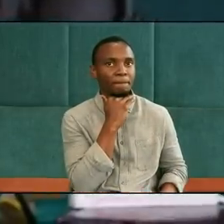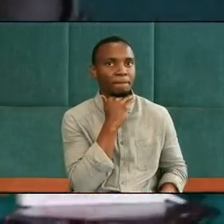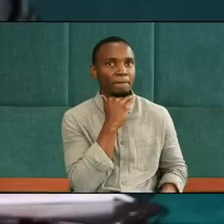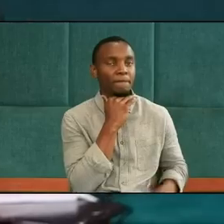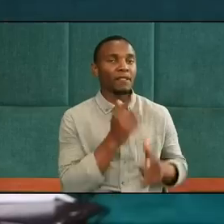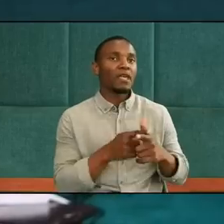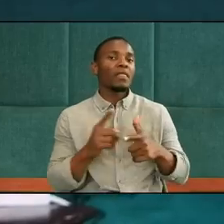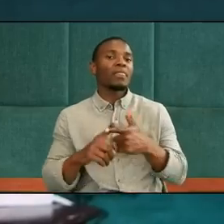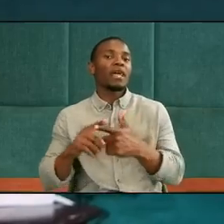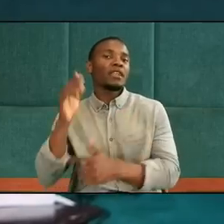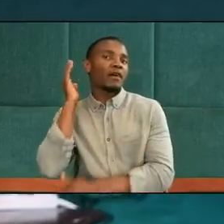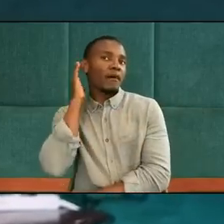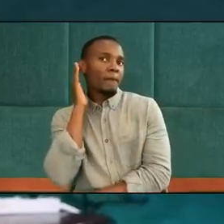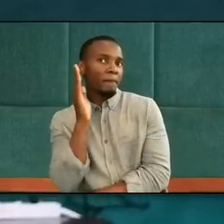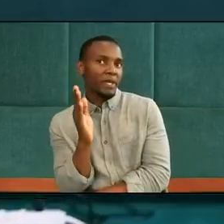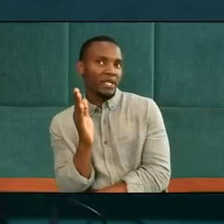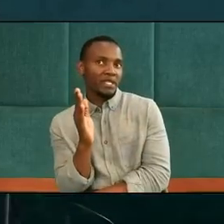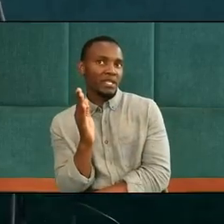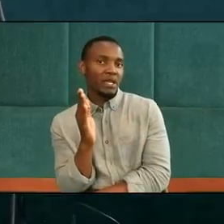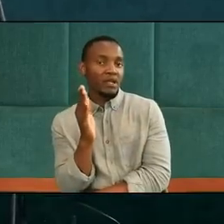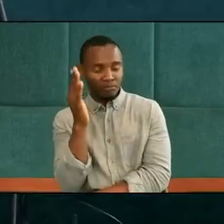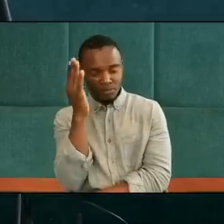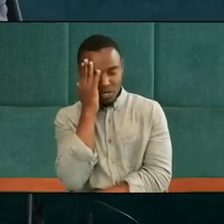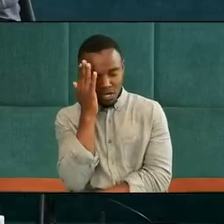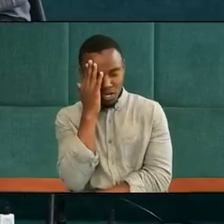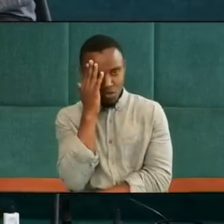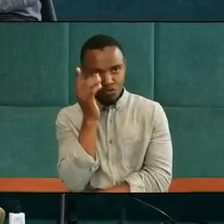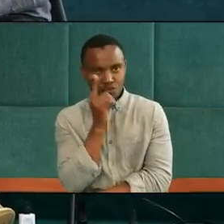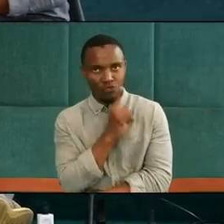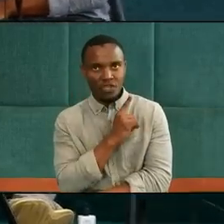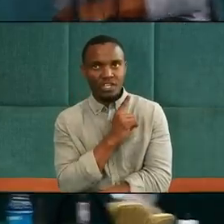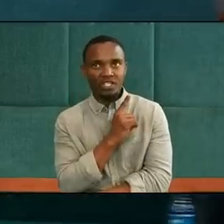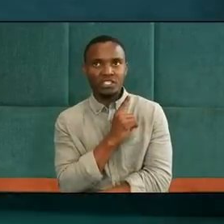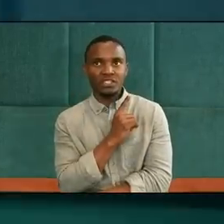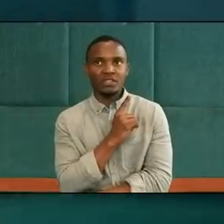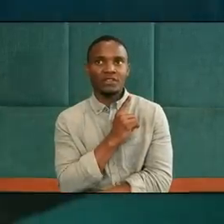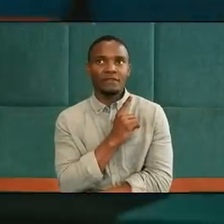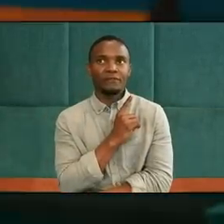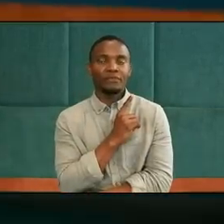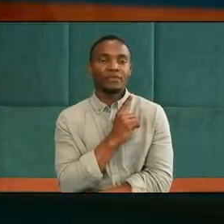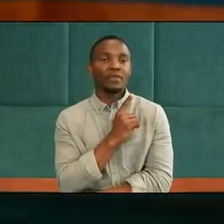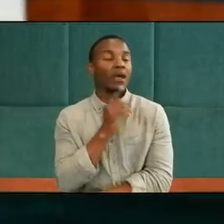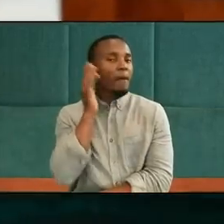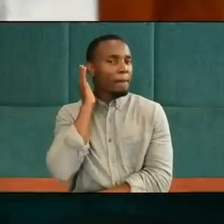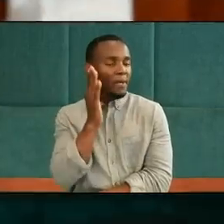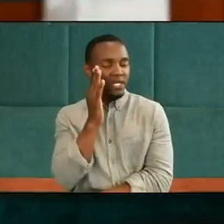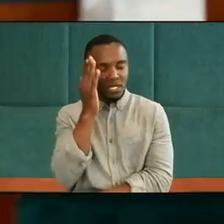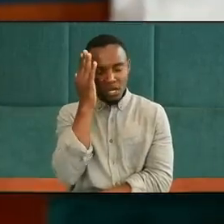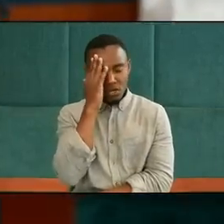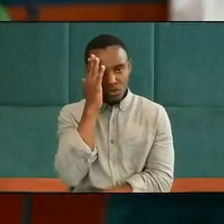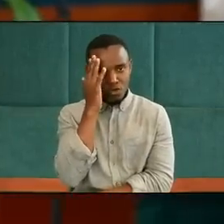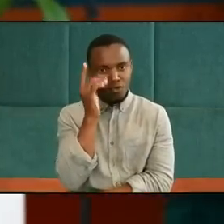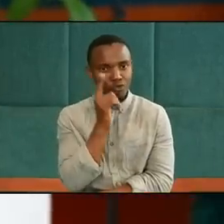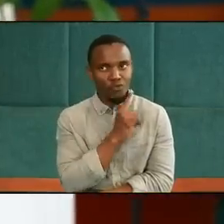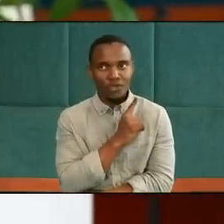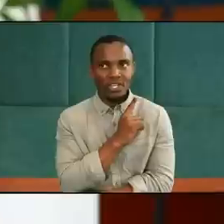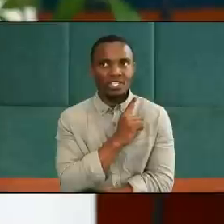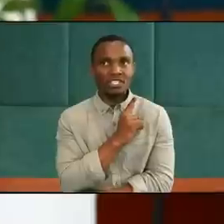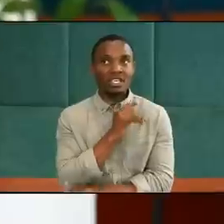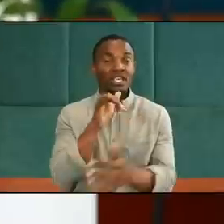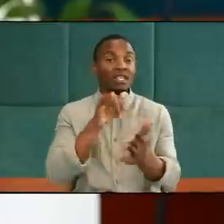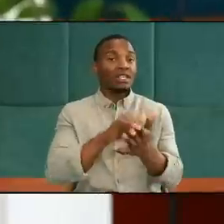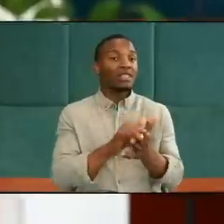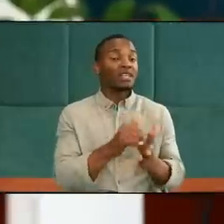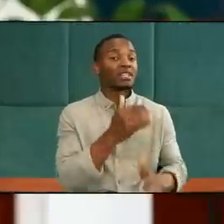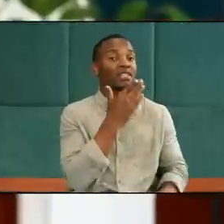And Peter knew. Stay with the preacher. Peter knew that the man